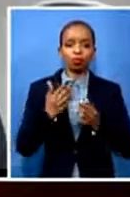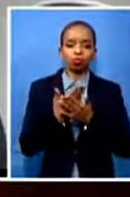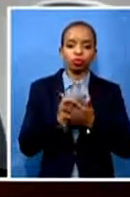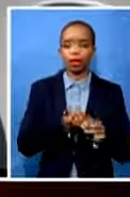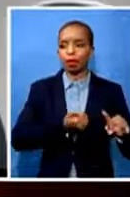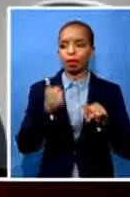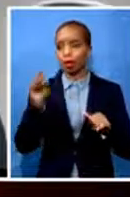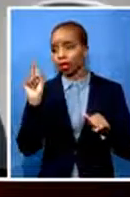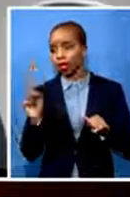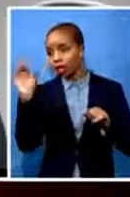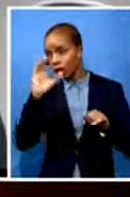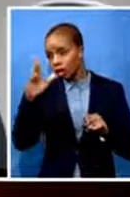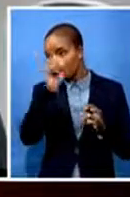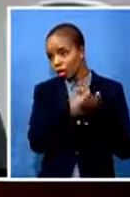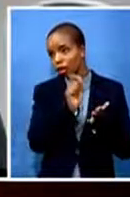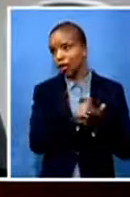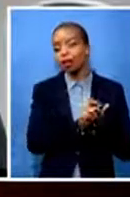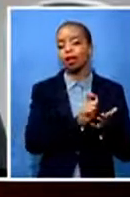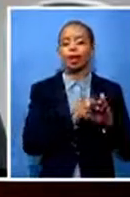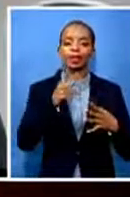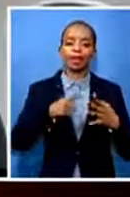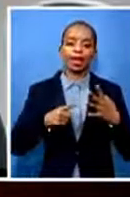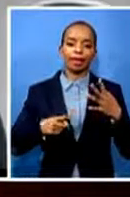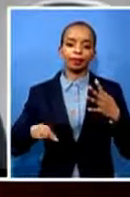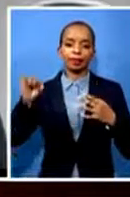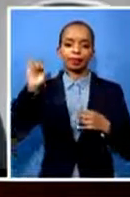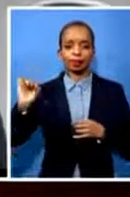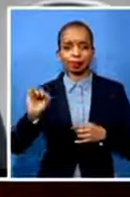the Municipal Demarcation Board, we thank you very much indeed, sir. Be well.